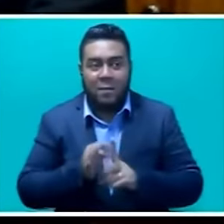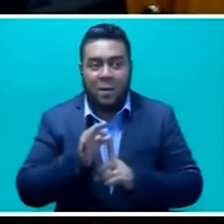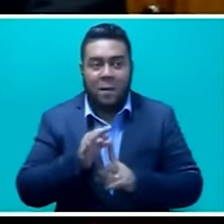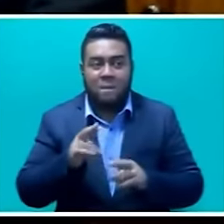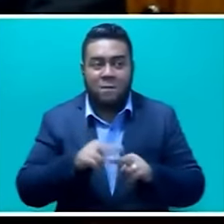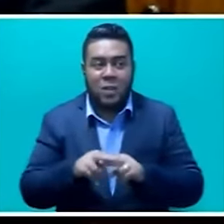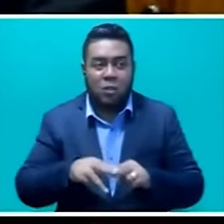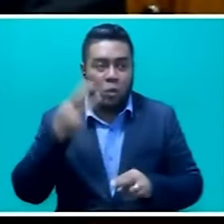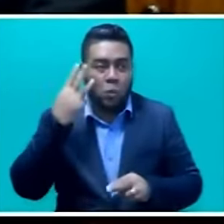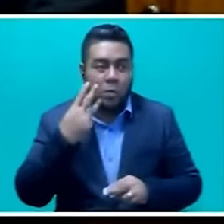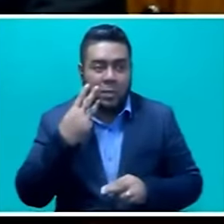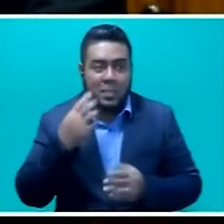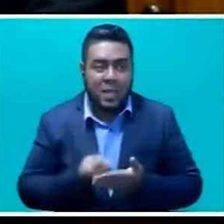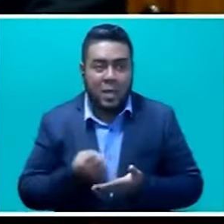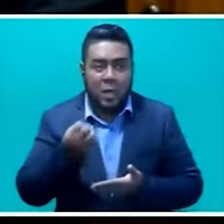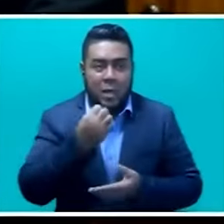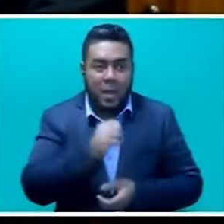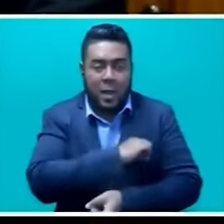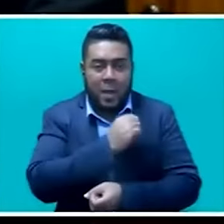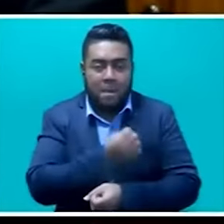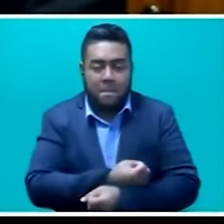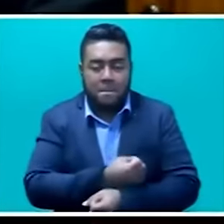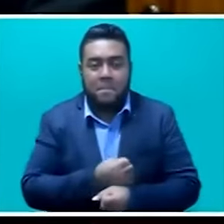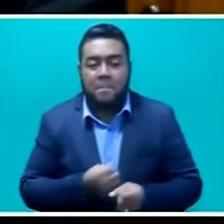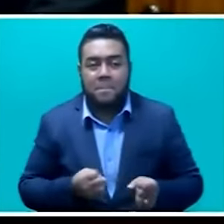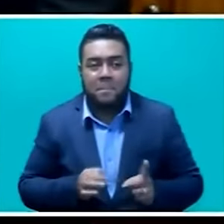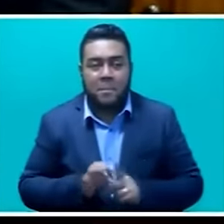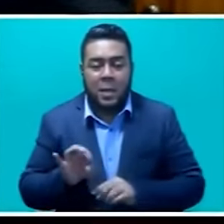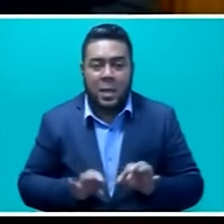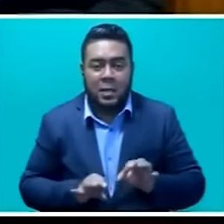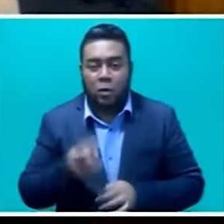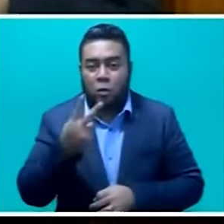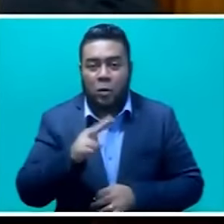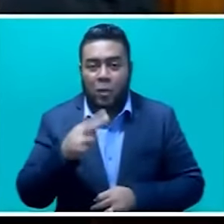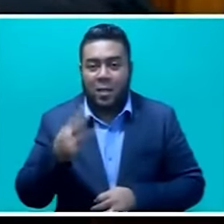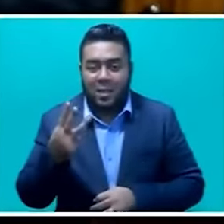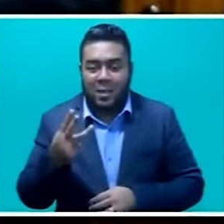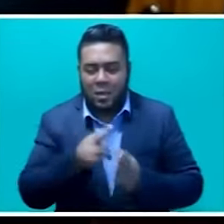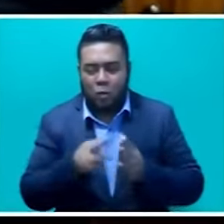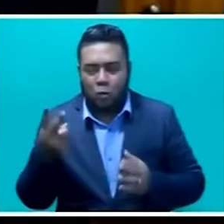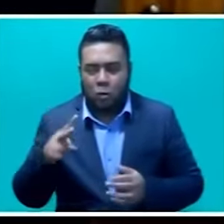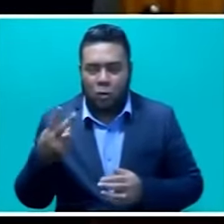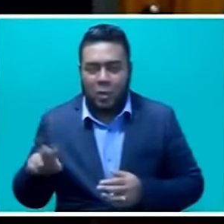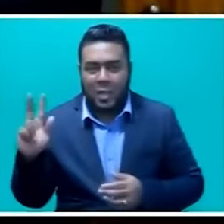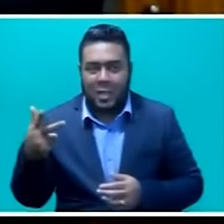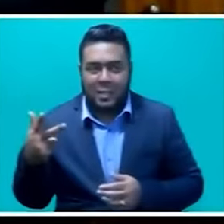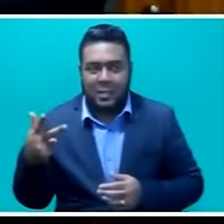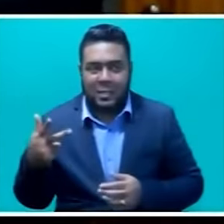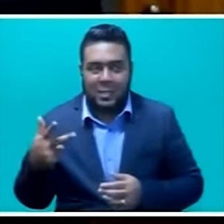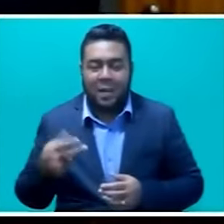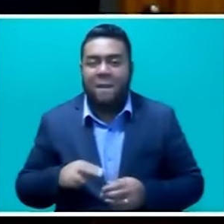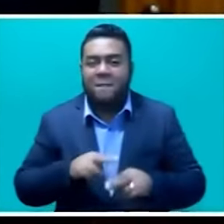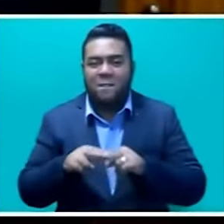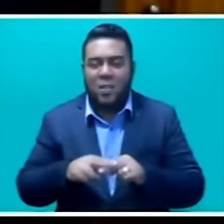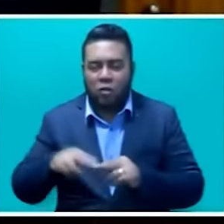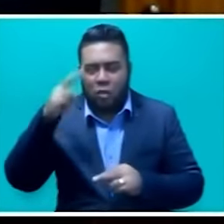Fiji Women's Economic Empowerment Plan 2023 to 2028, the rollout of the upcoming Fiji